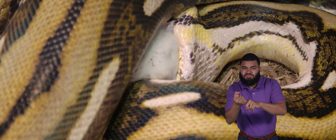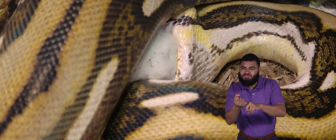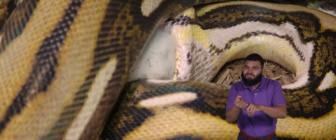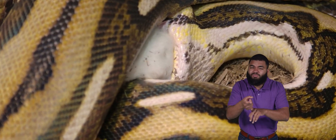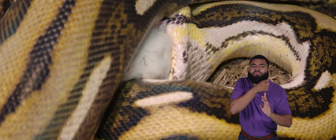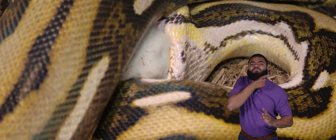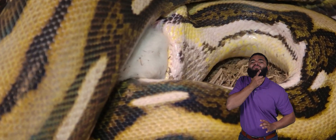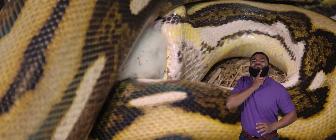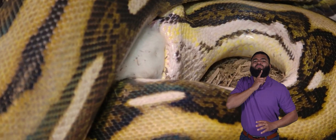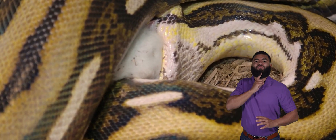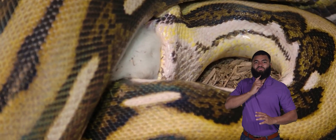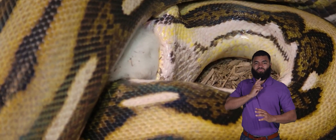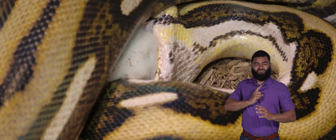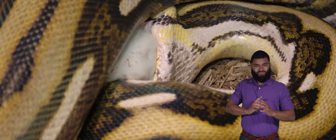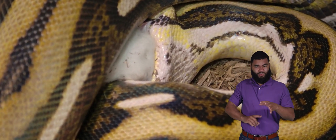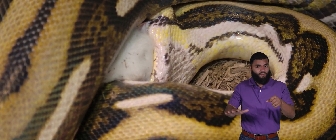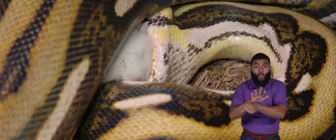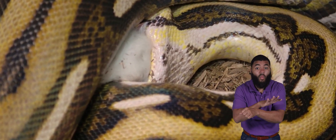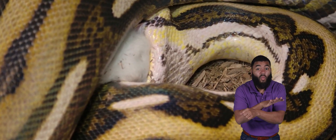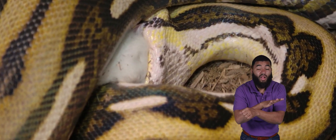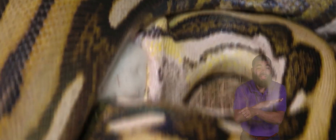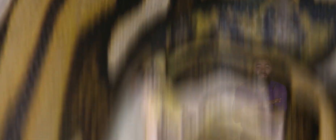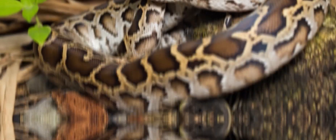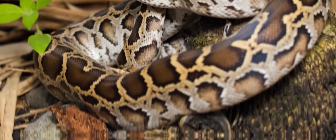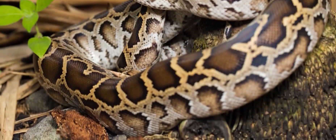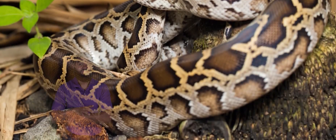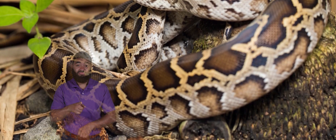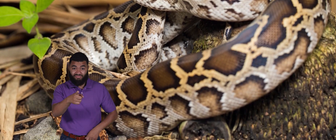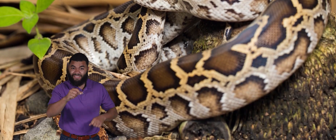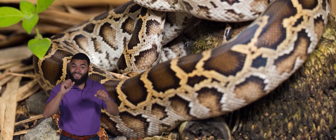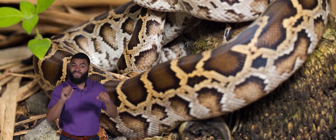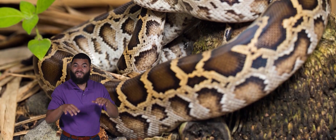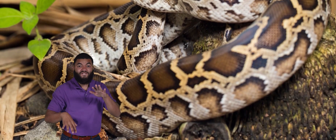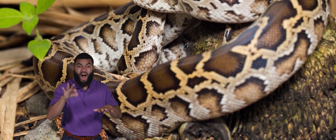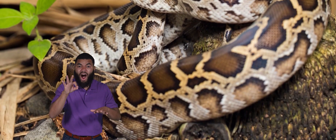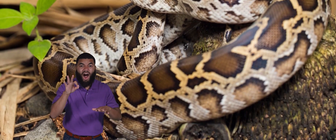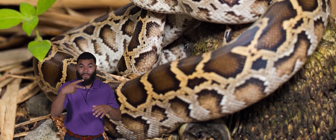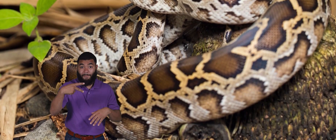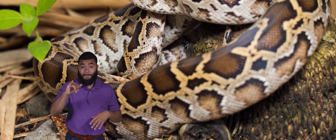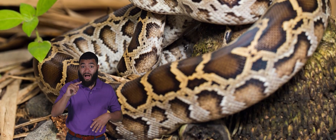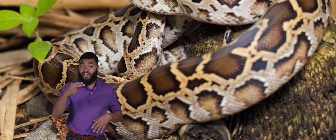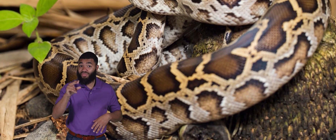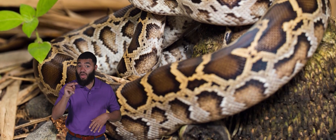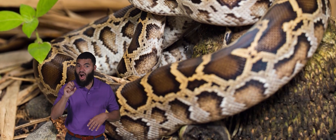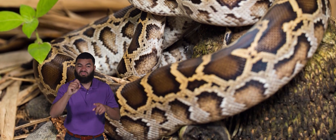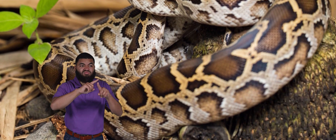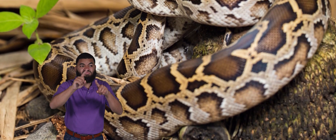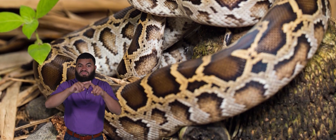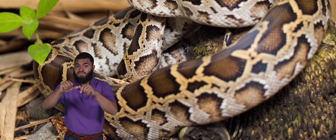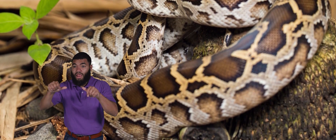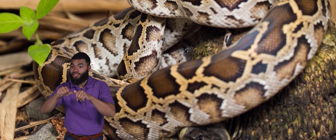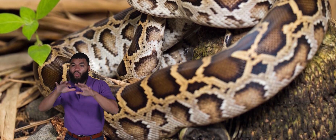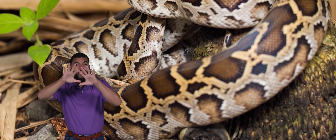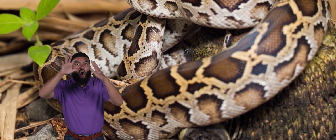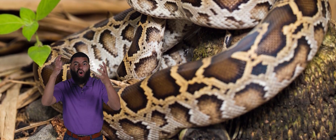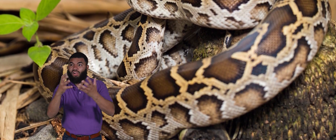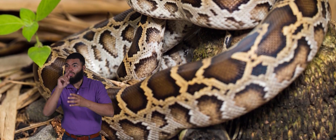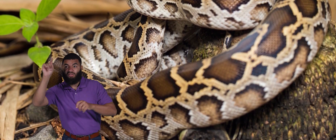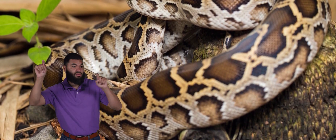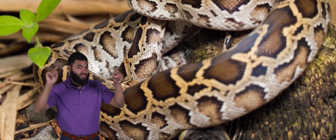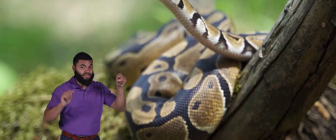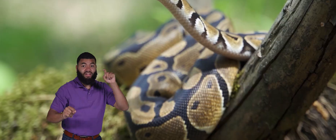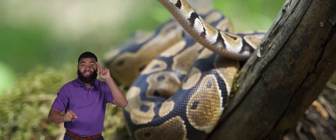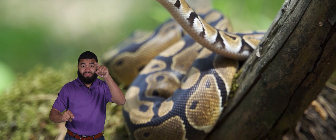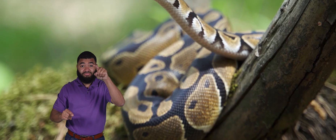catch and swallow their food whole. You can find pythons in many different places around the